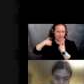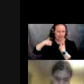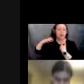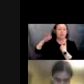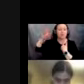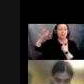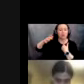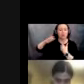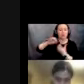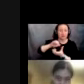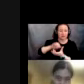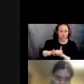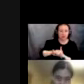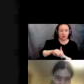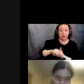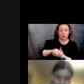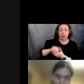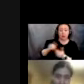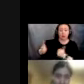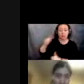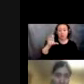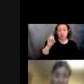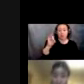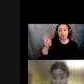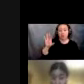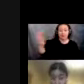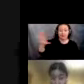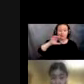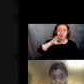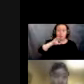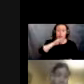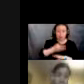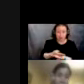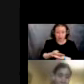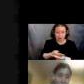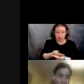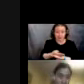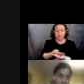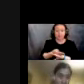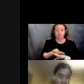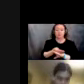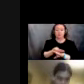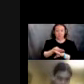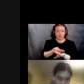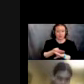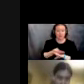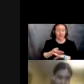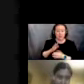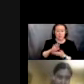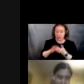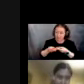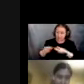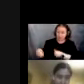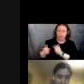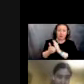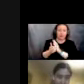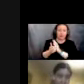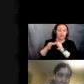chief's daughter, and became fluent in the language and learned the customs, and